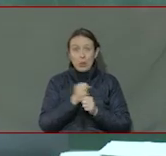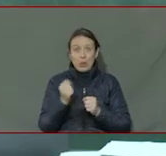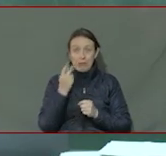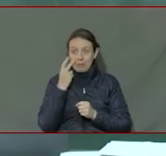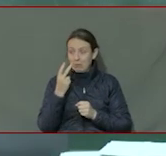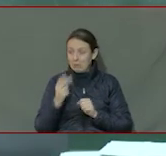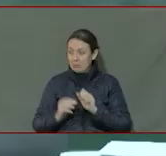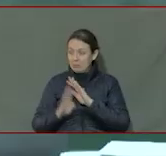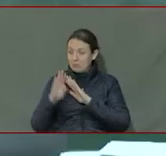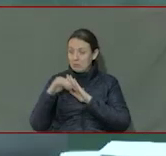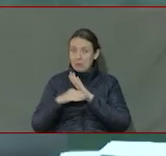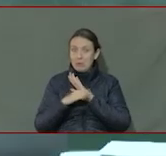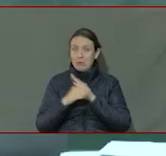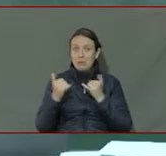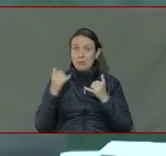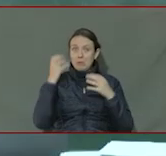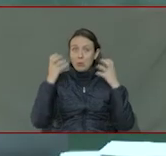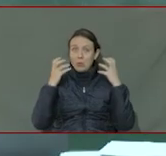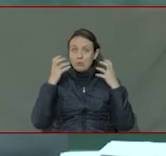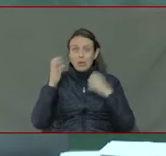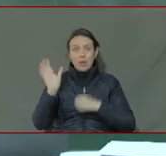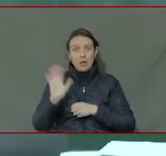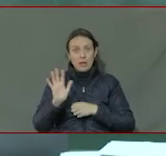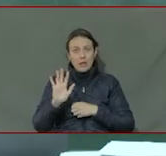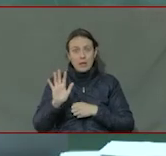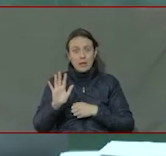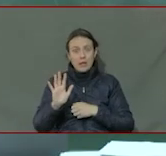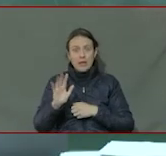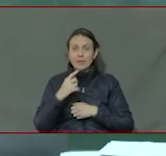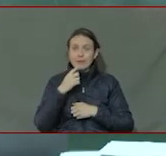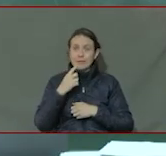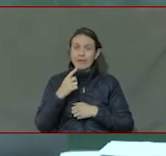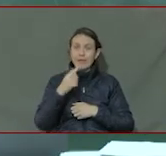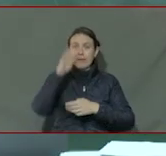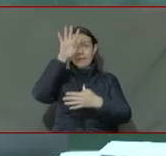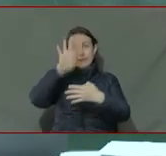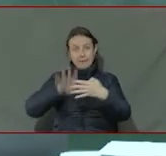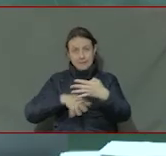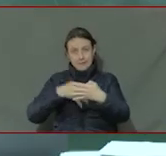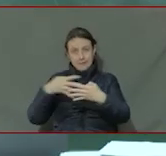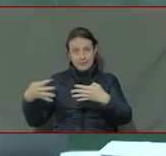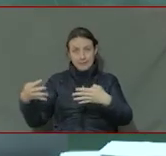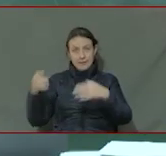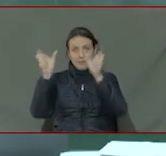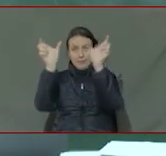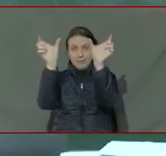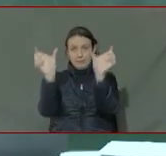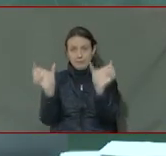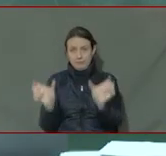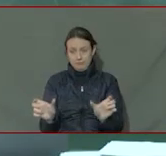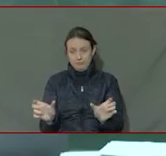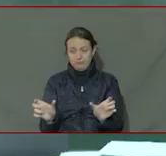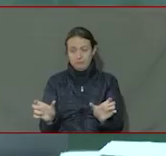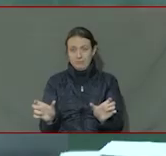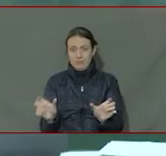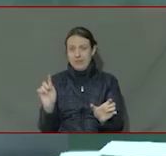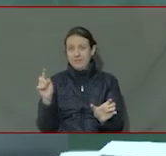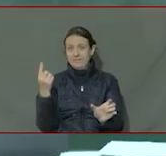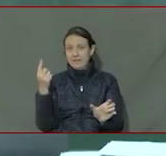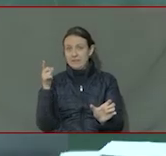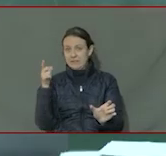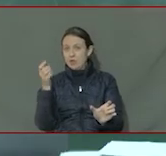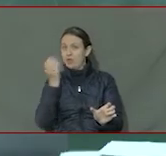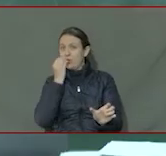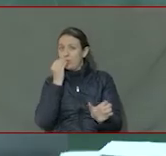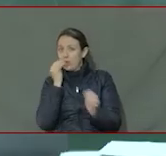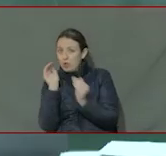this, and here they suddenly ask in that here, make a table, where you draw a table, this side you write more smaller